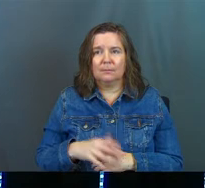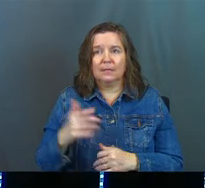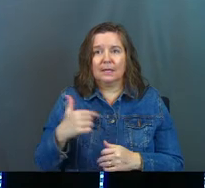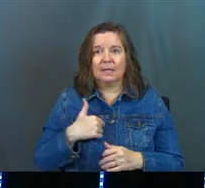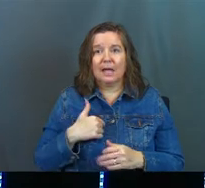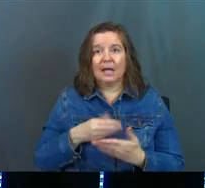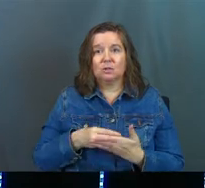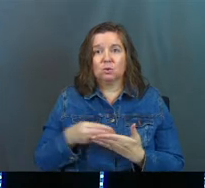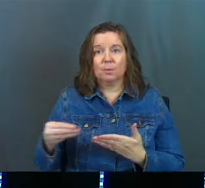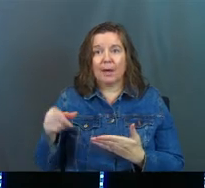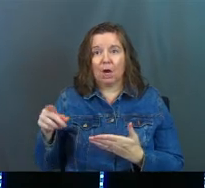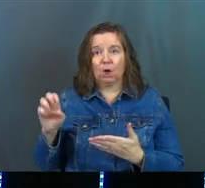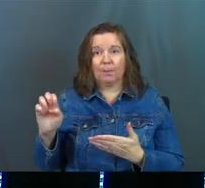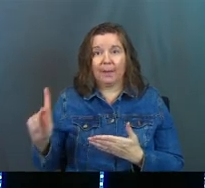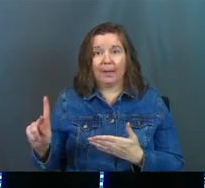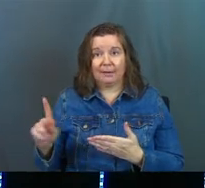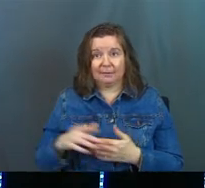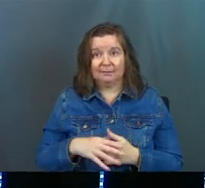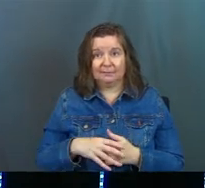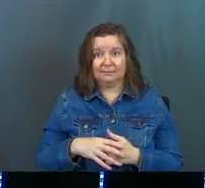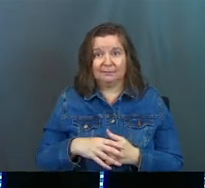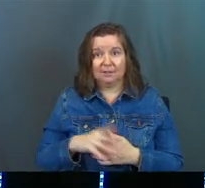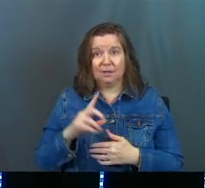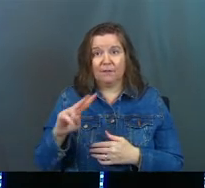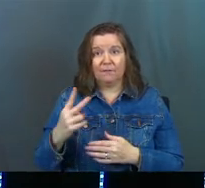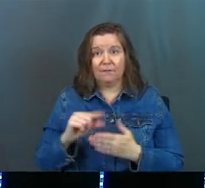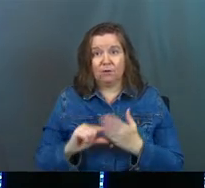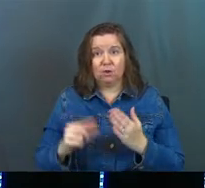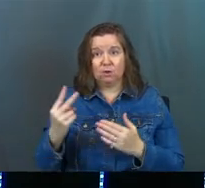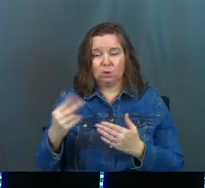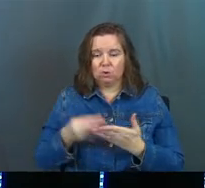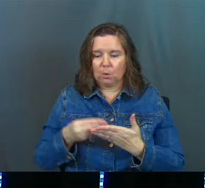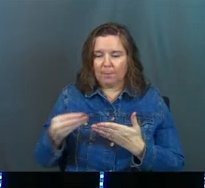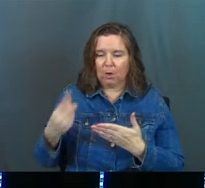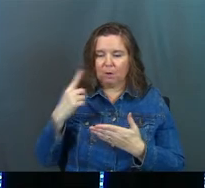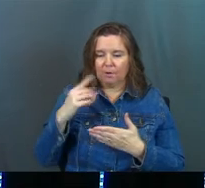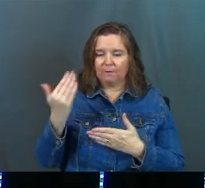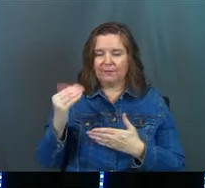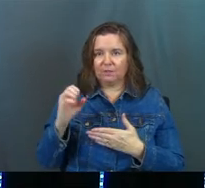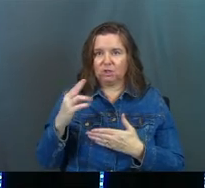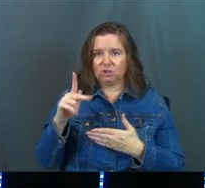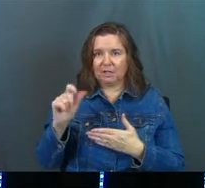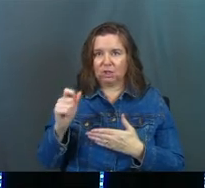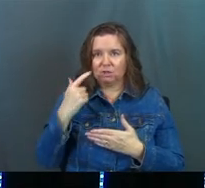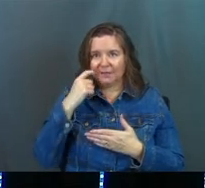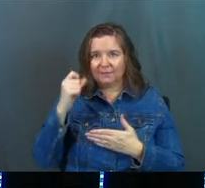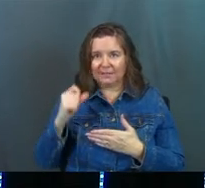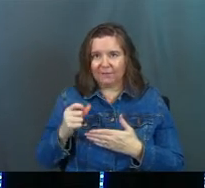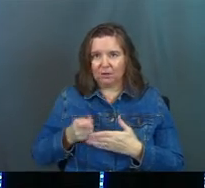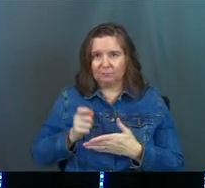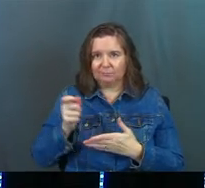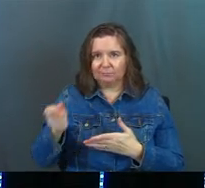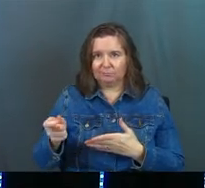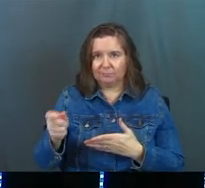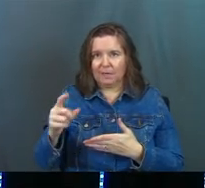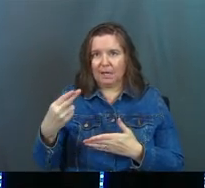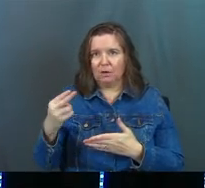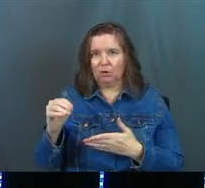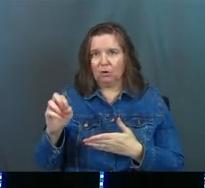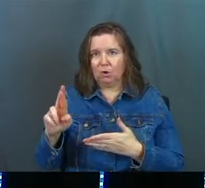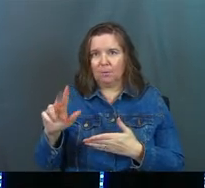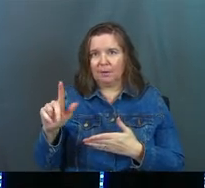He's got to buy her back. Verse 2, so I bought her for 15 shekels of silver and about a homer